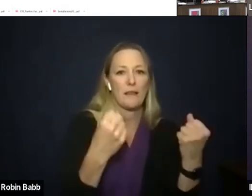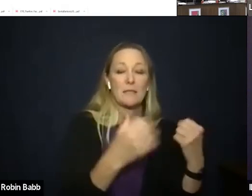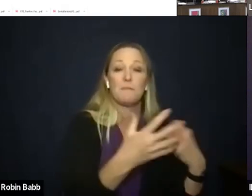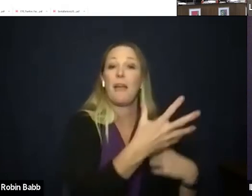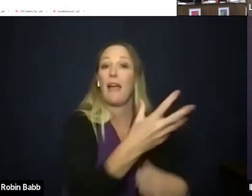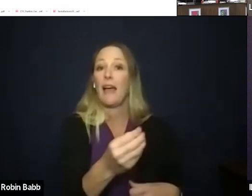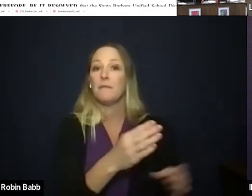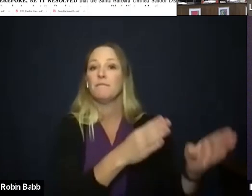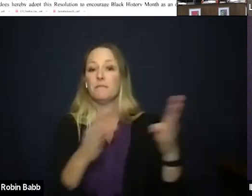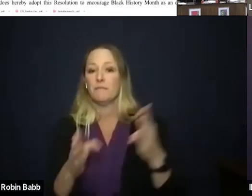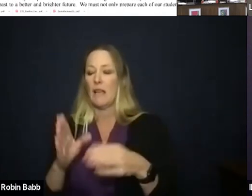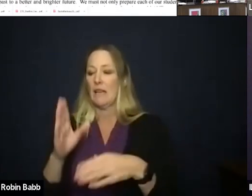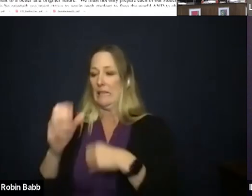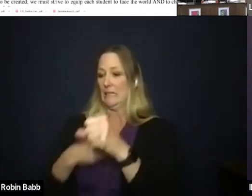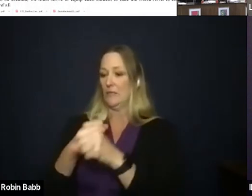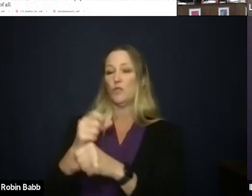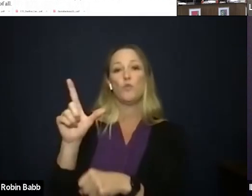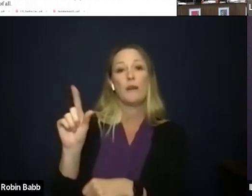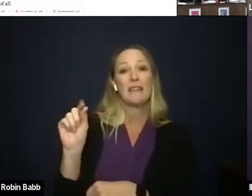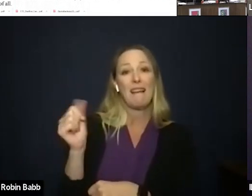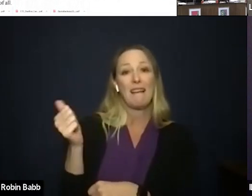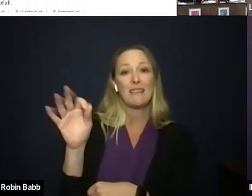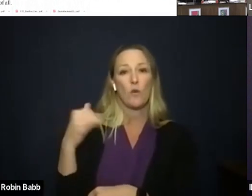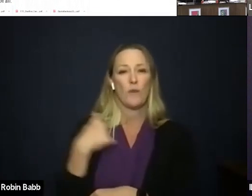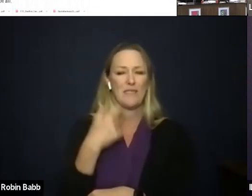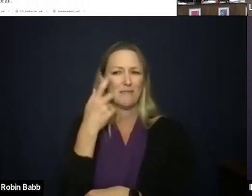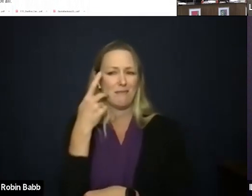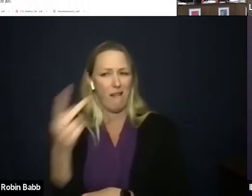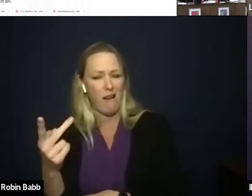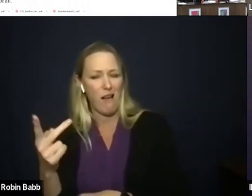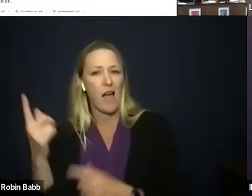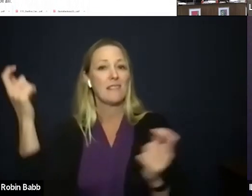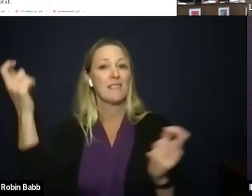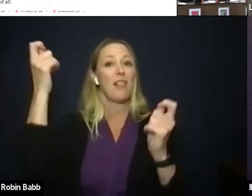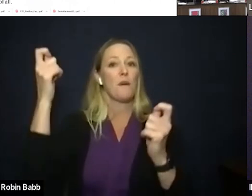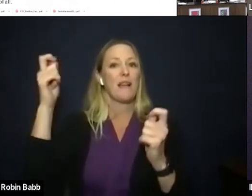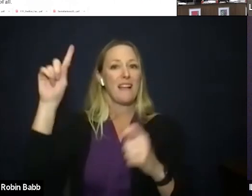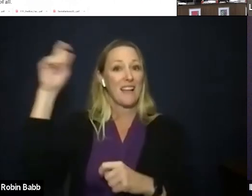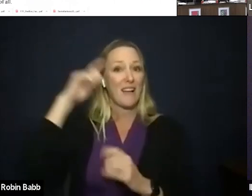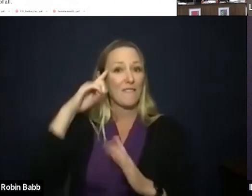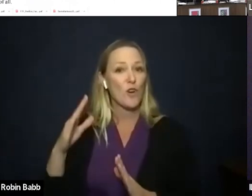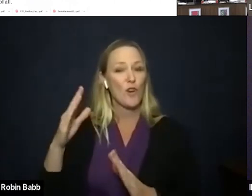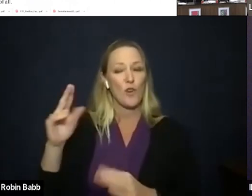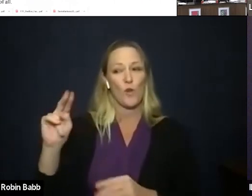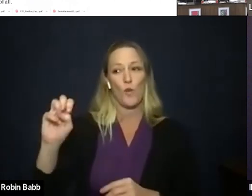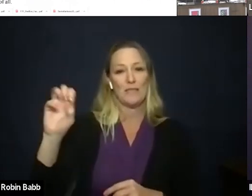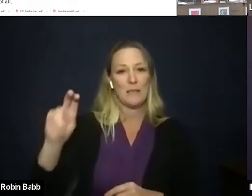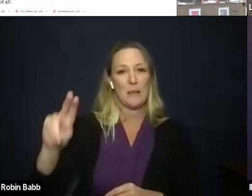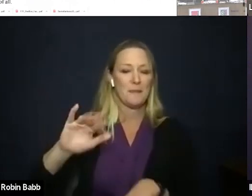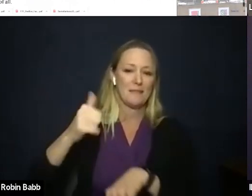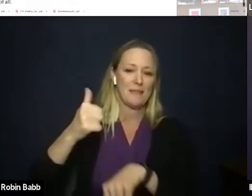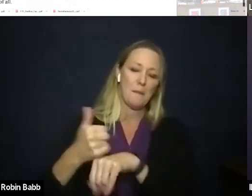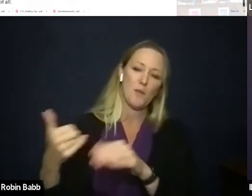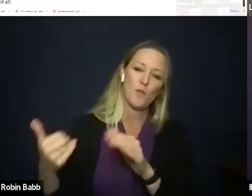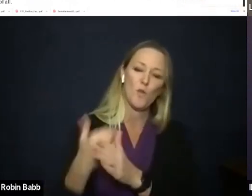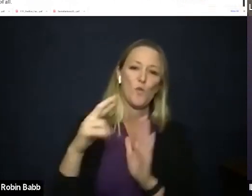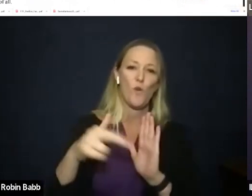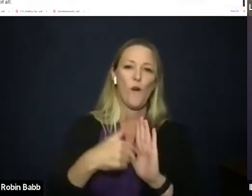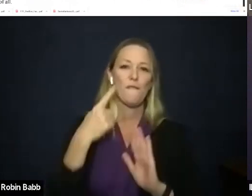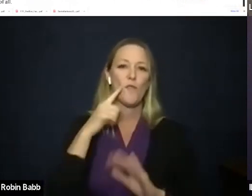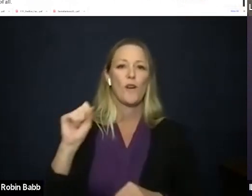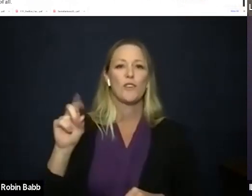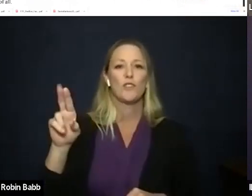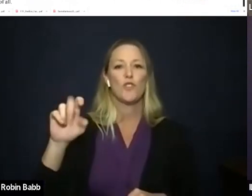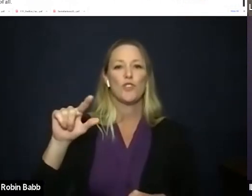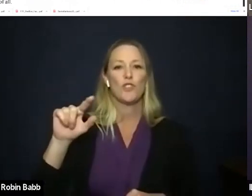in 2019 we witnessed and celebrated when governor gavin newsom created the new role of surgeon general to address